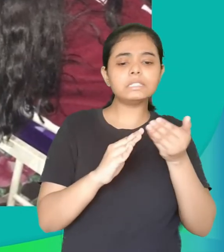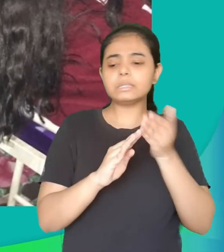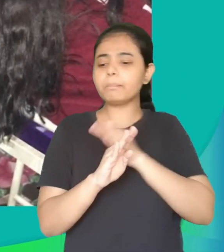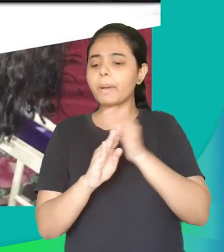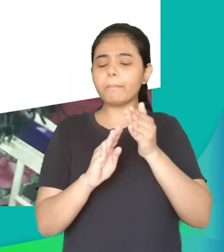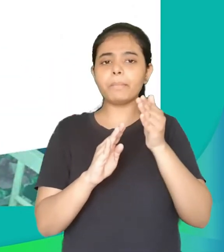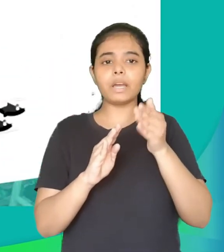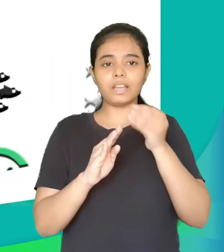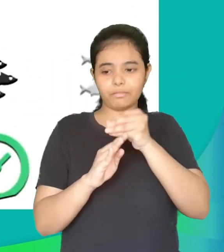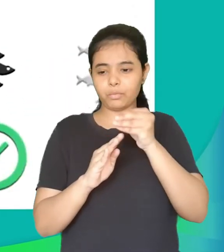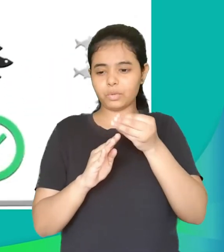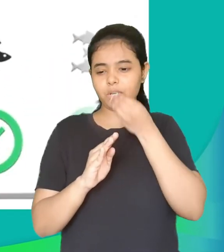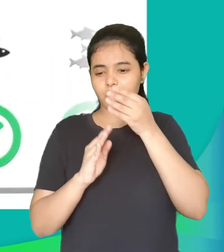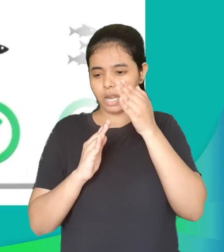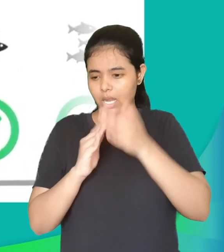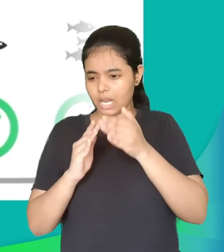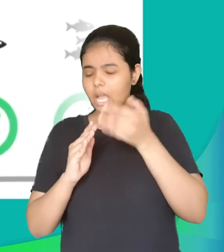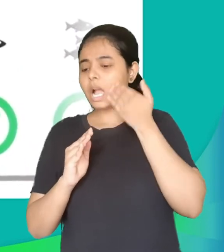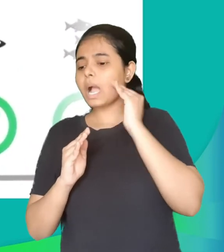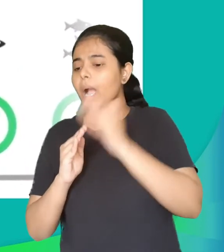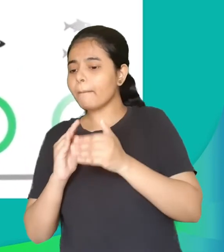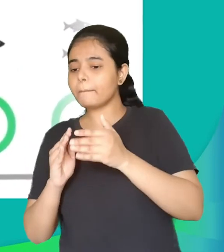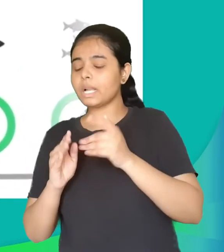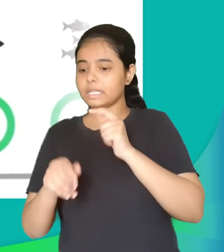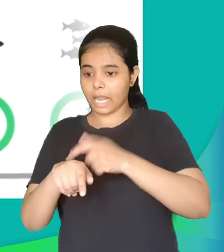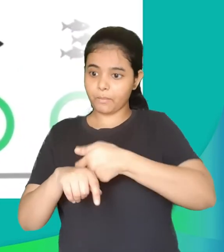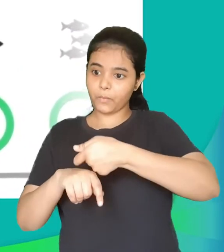regulations. The Food Authority may also